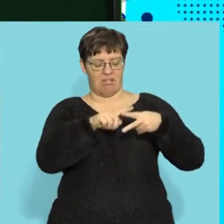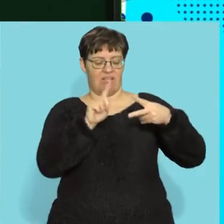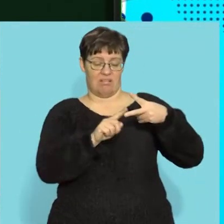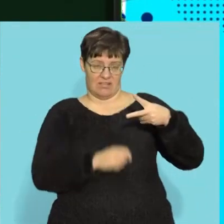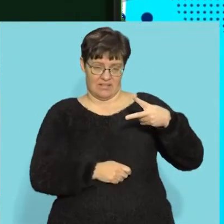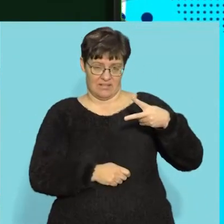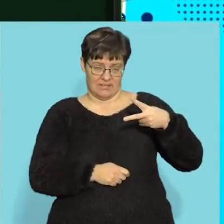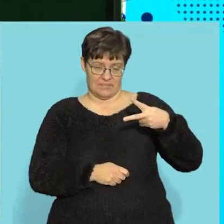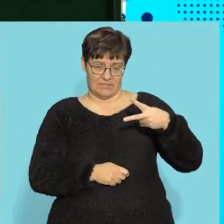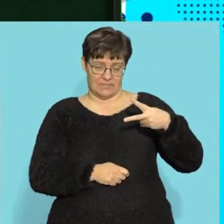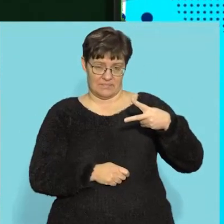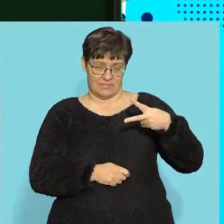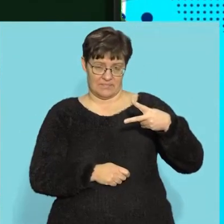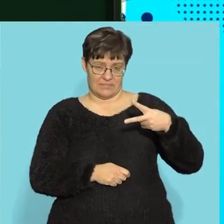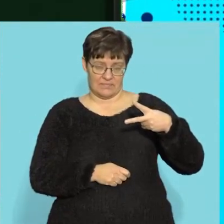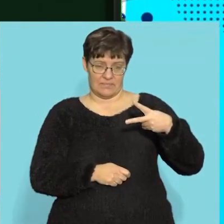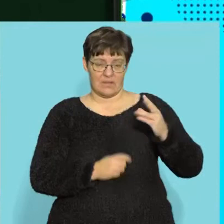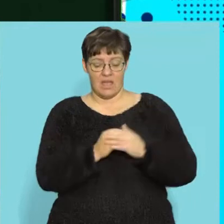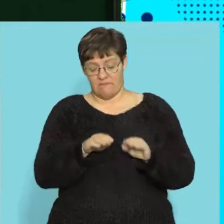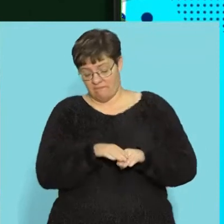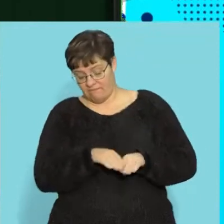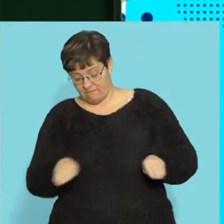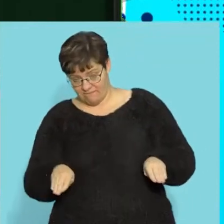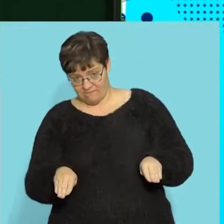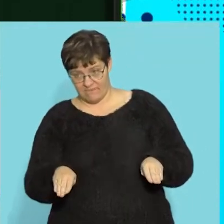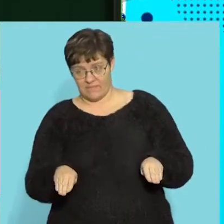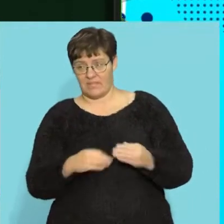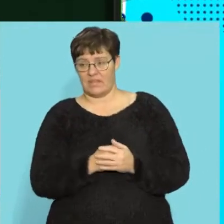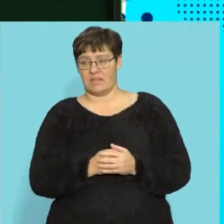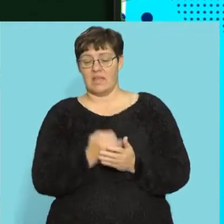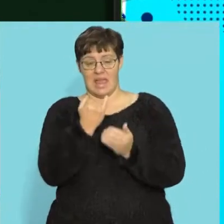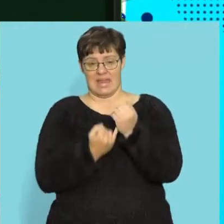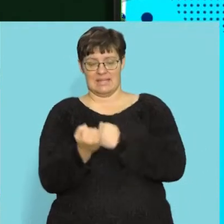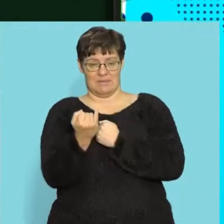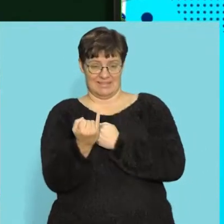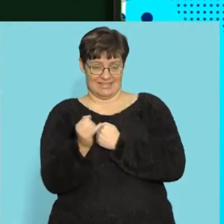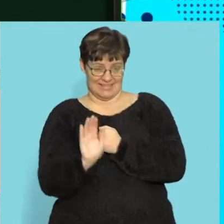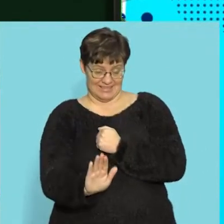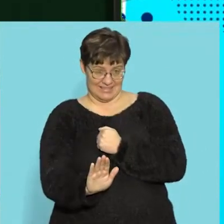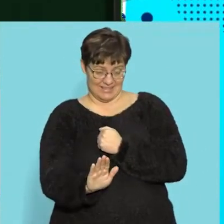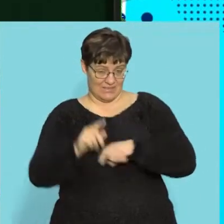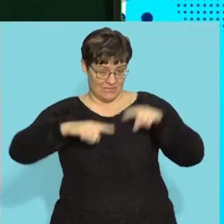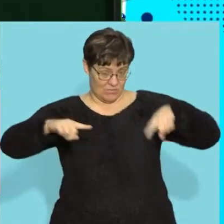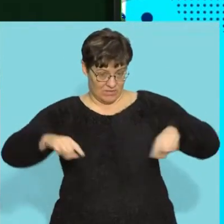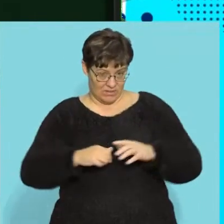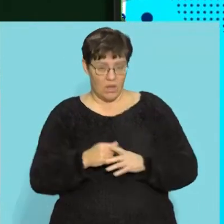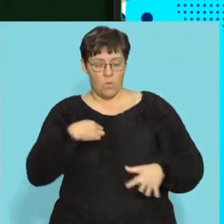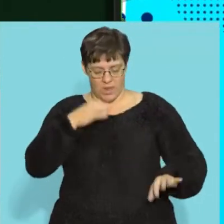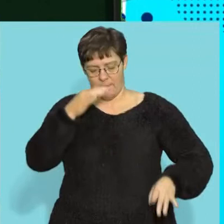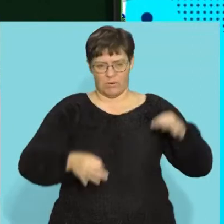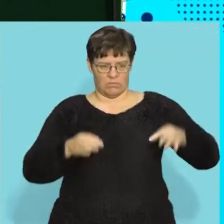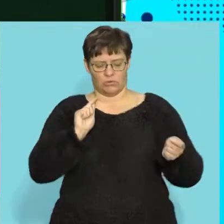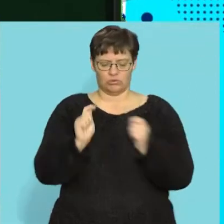variables, because in a graph, you know that on the horizontal axis, we've got our independent variable, that which